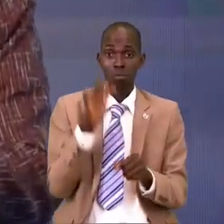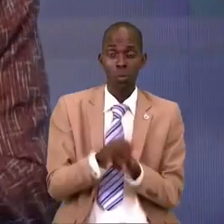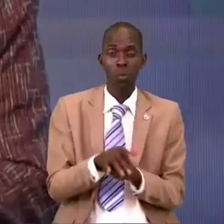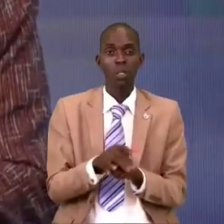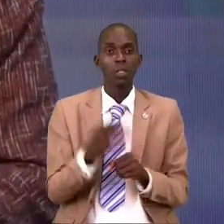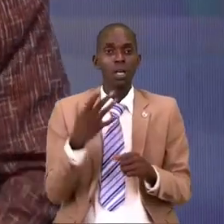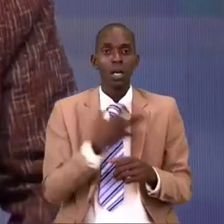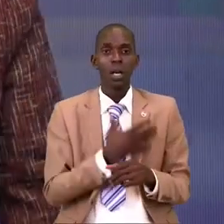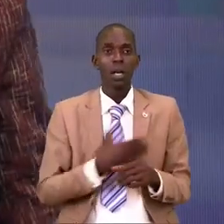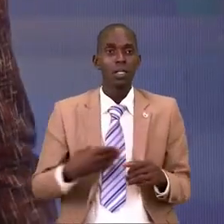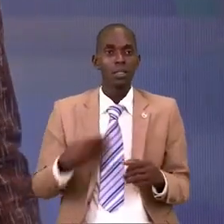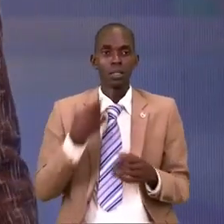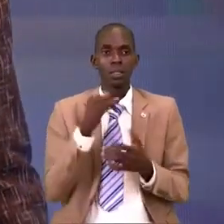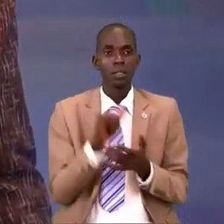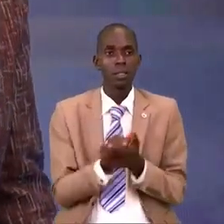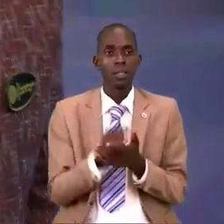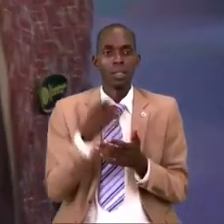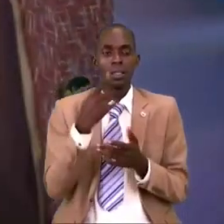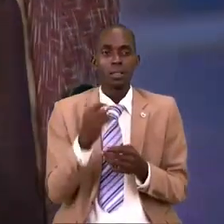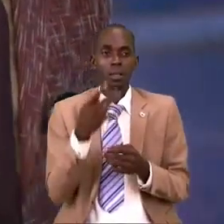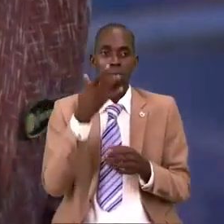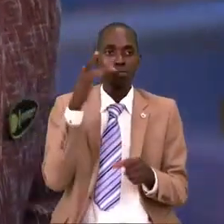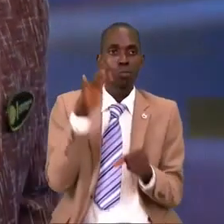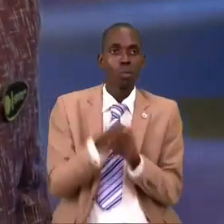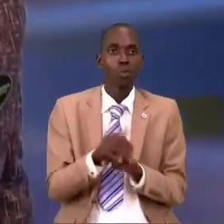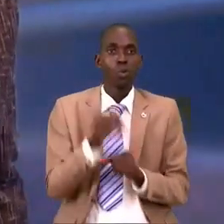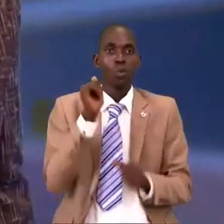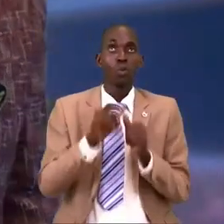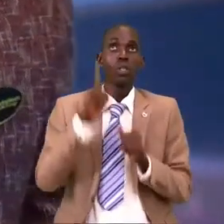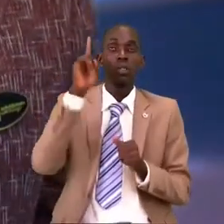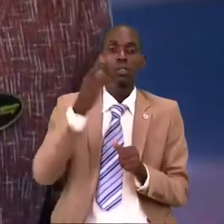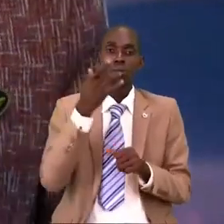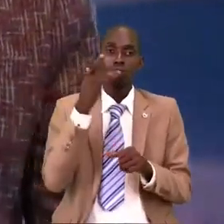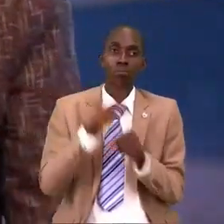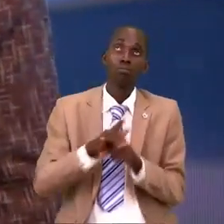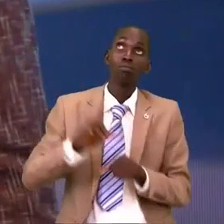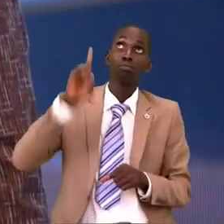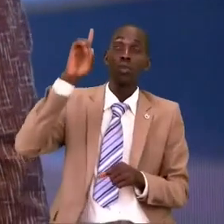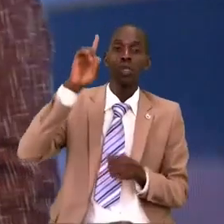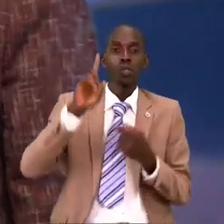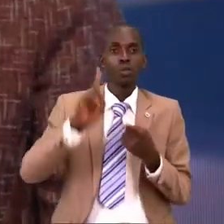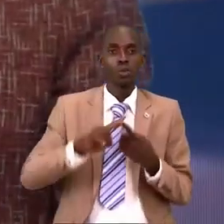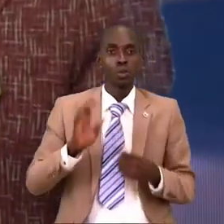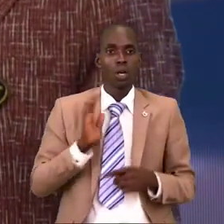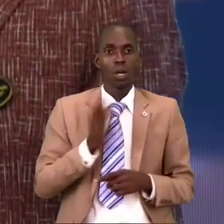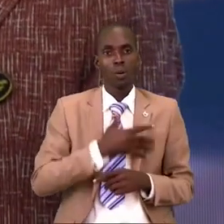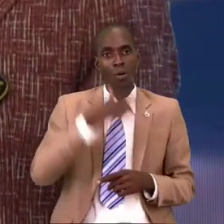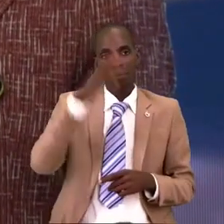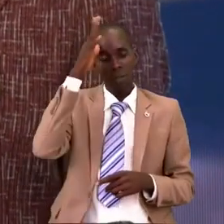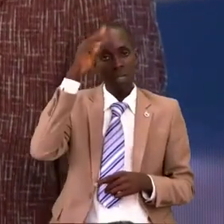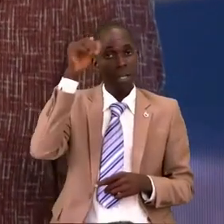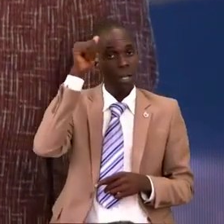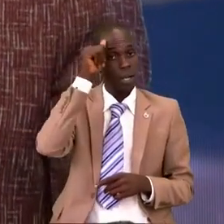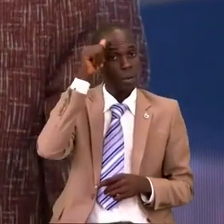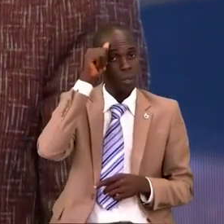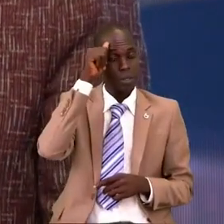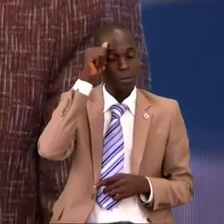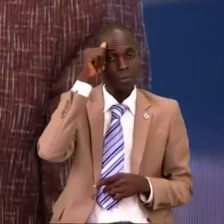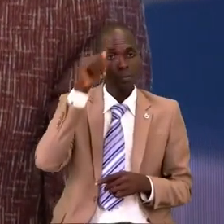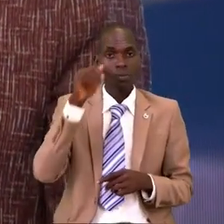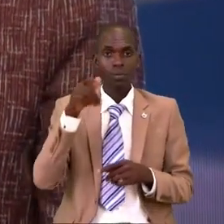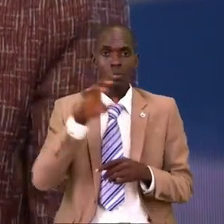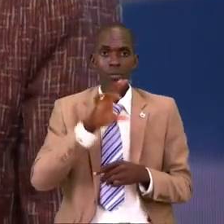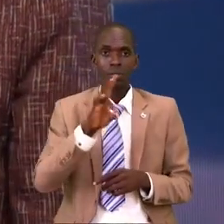74, that he would grant unto us that we being delivered out of